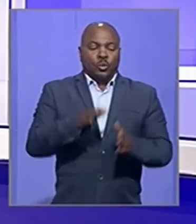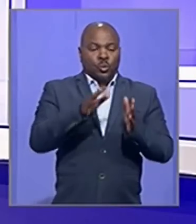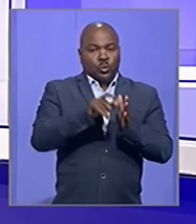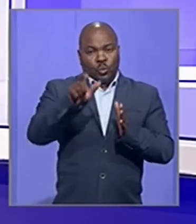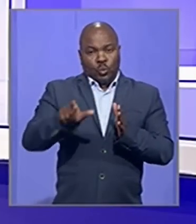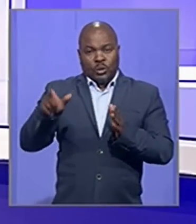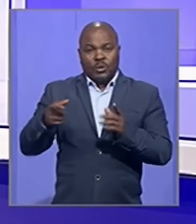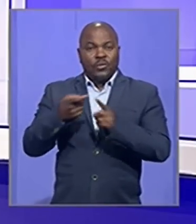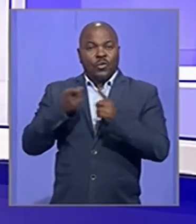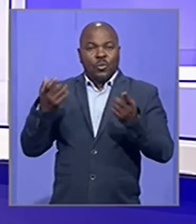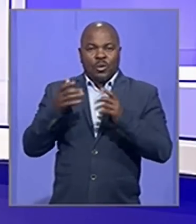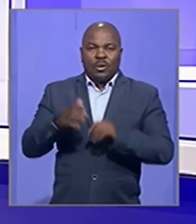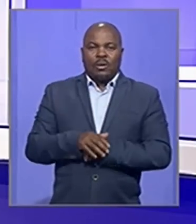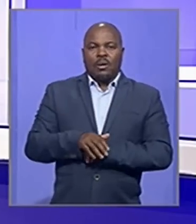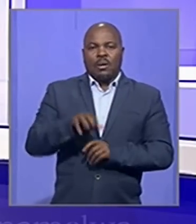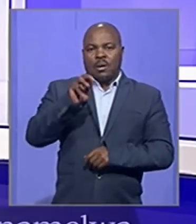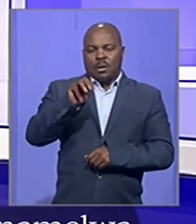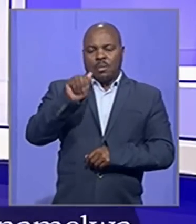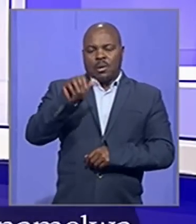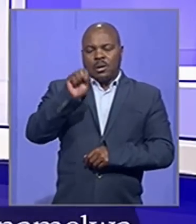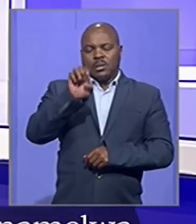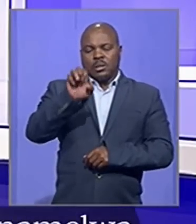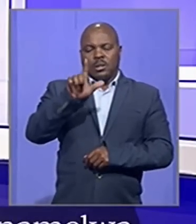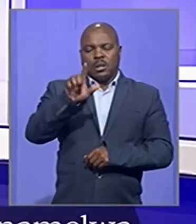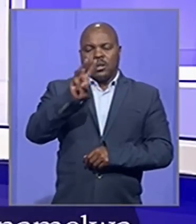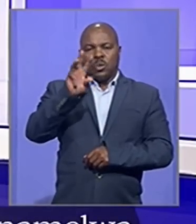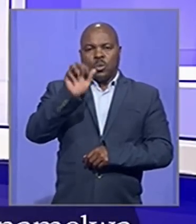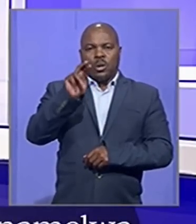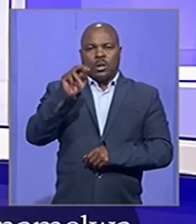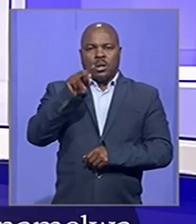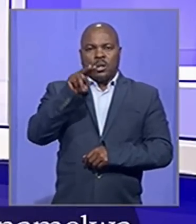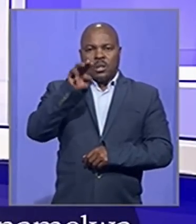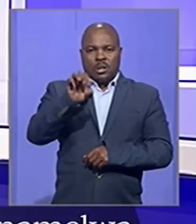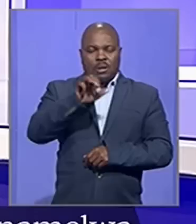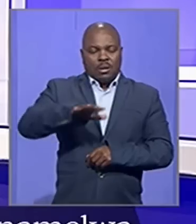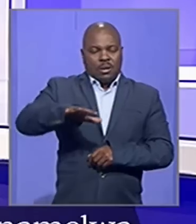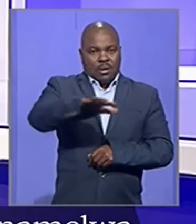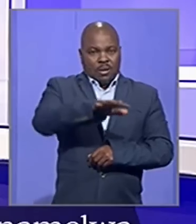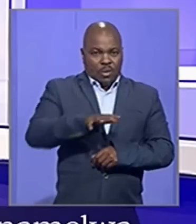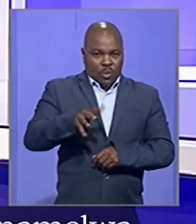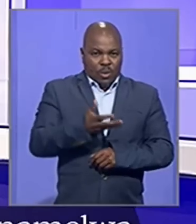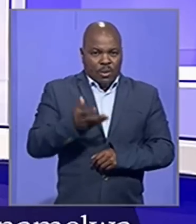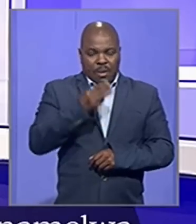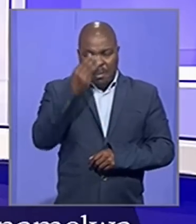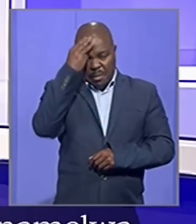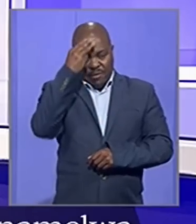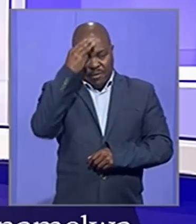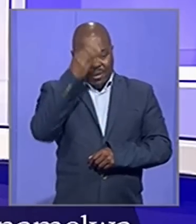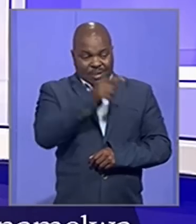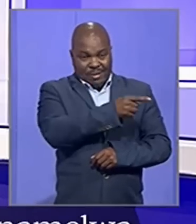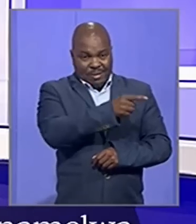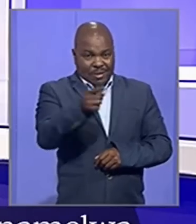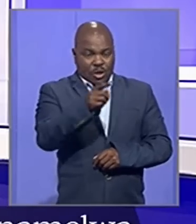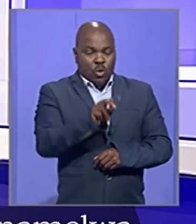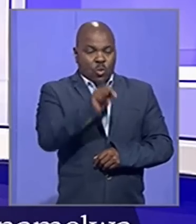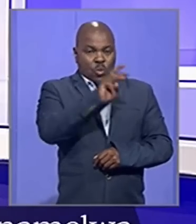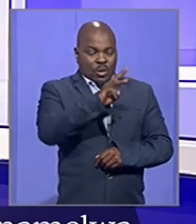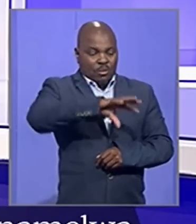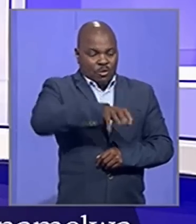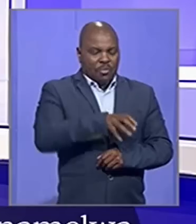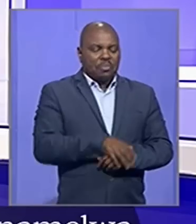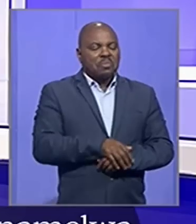Barutwana sekolong sa secondary sa Maselwanyane ka motsaneng wa Madibe a Gakubu kgauswi le Mahikeng ka